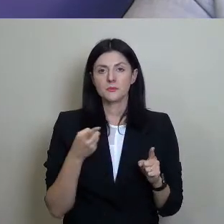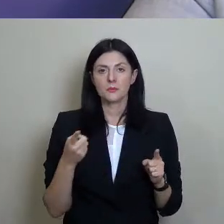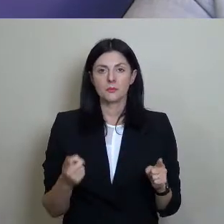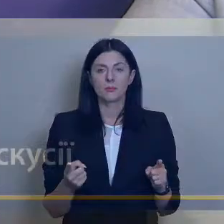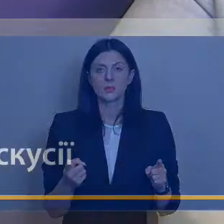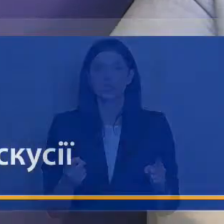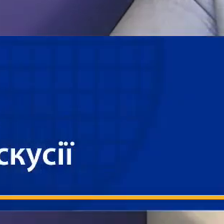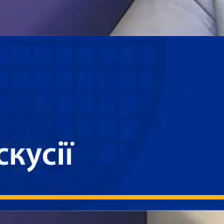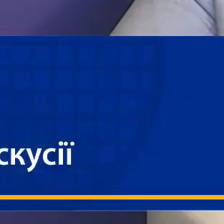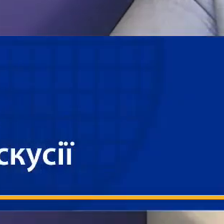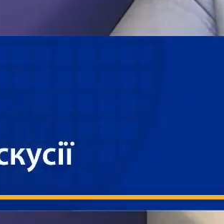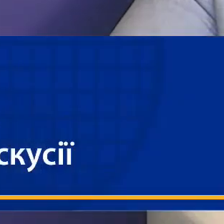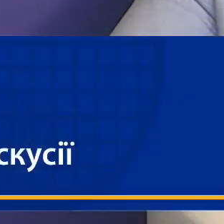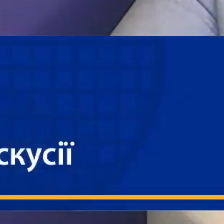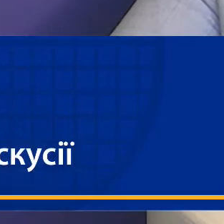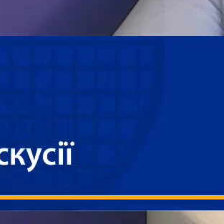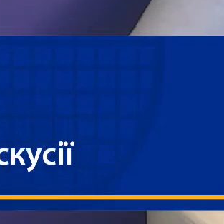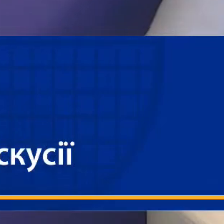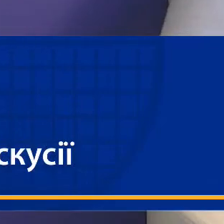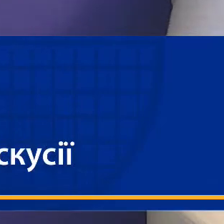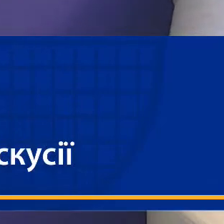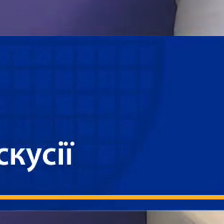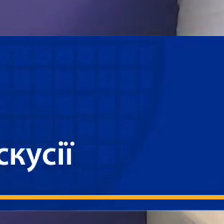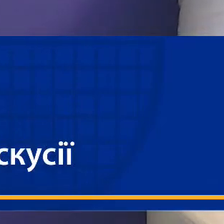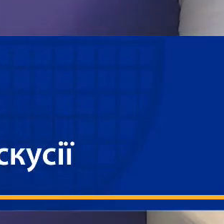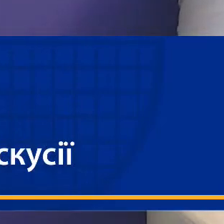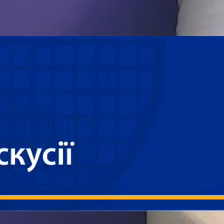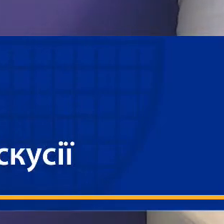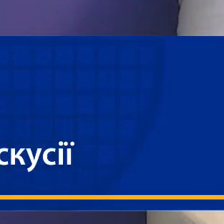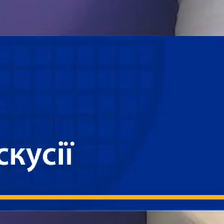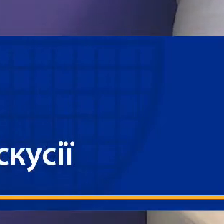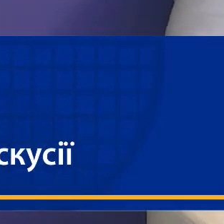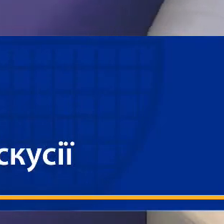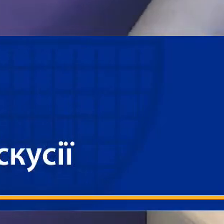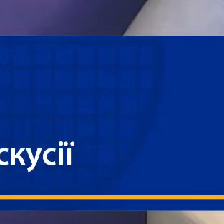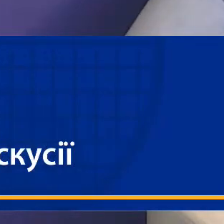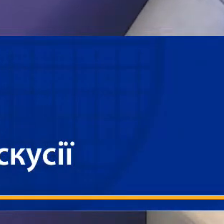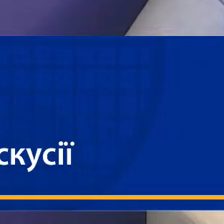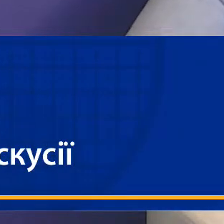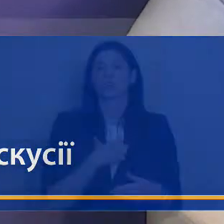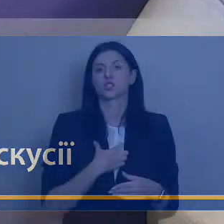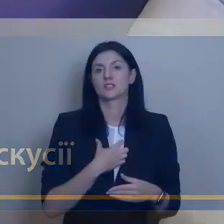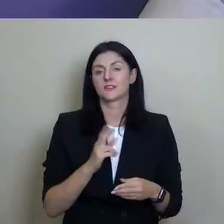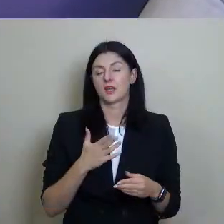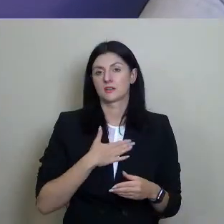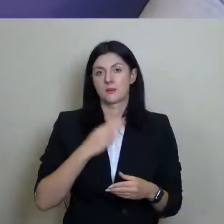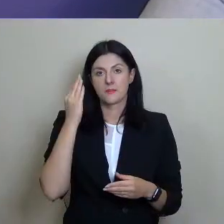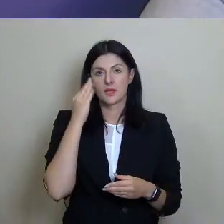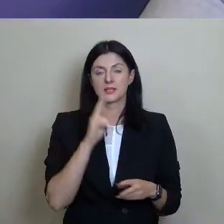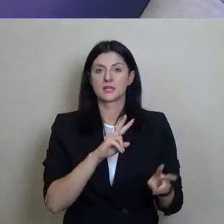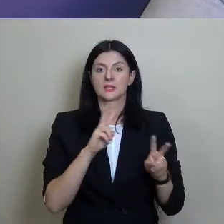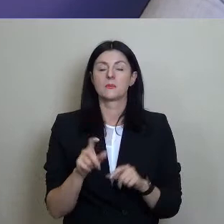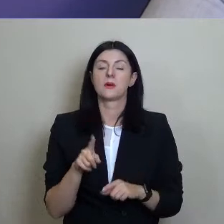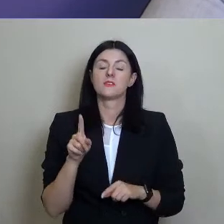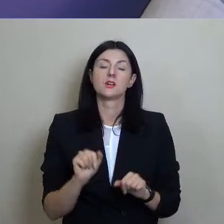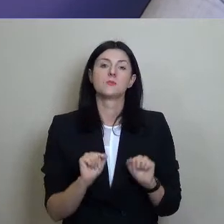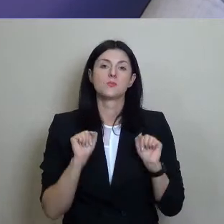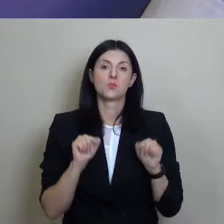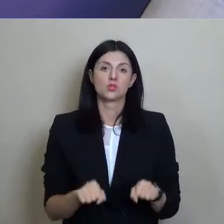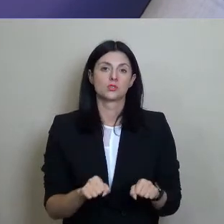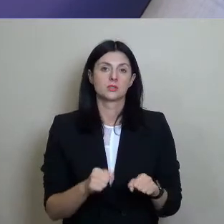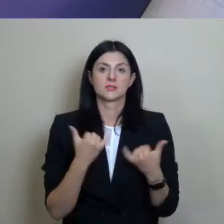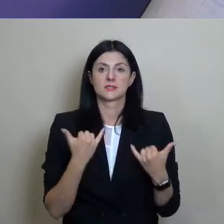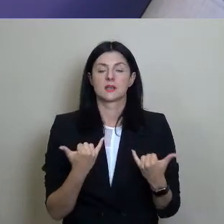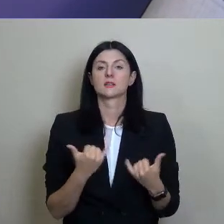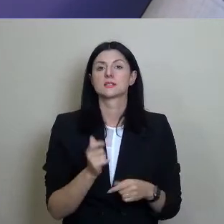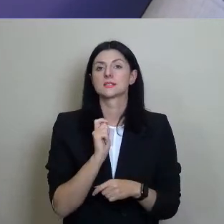some questions and they emerged while you were listening to the discussion with our experts, while we were discussing